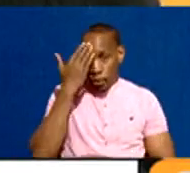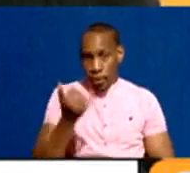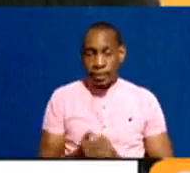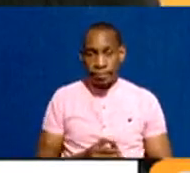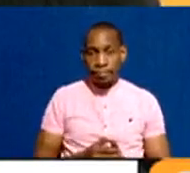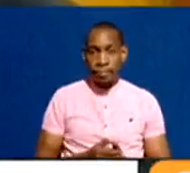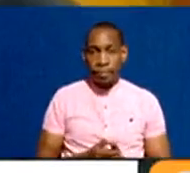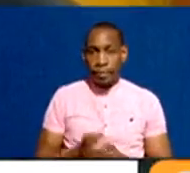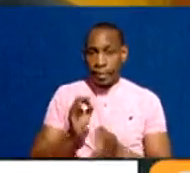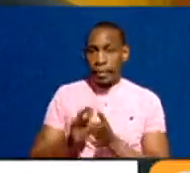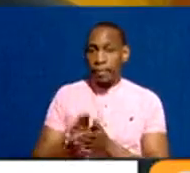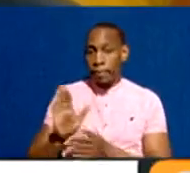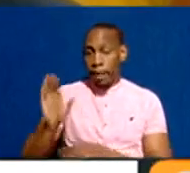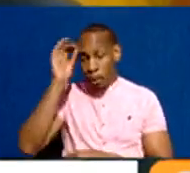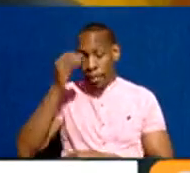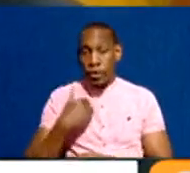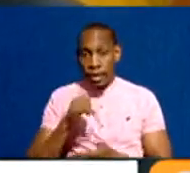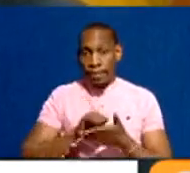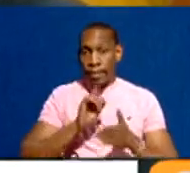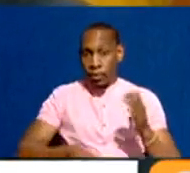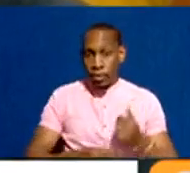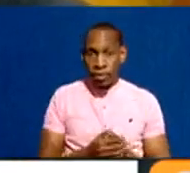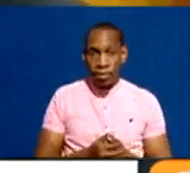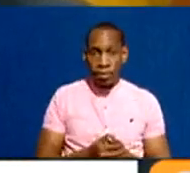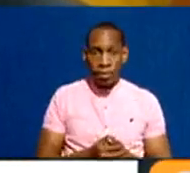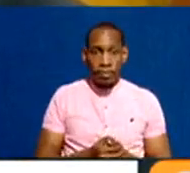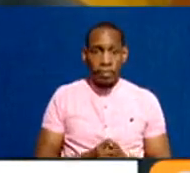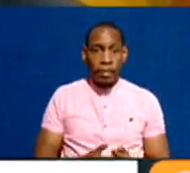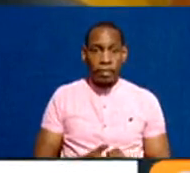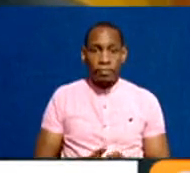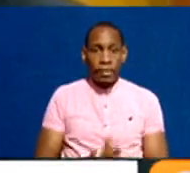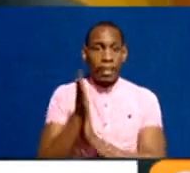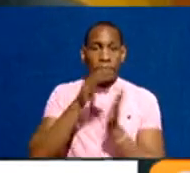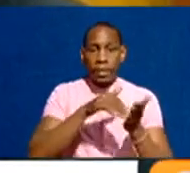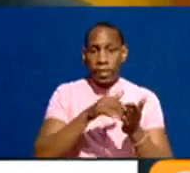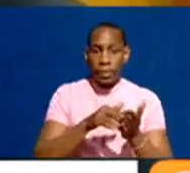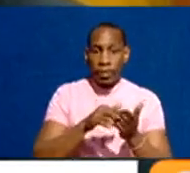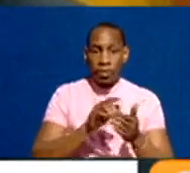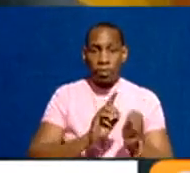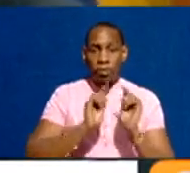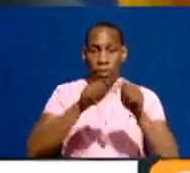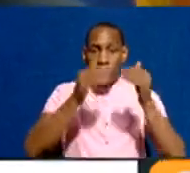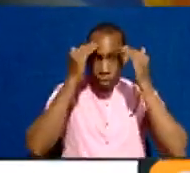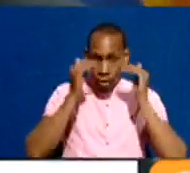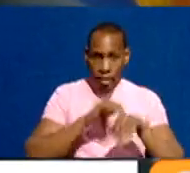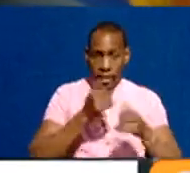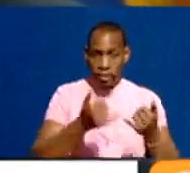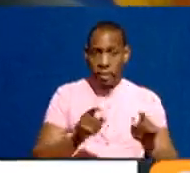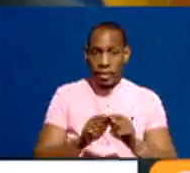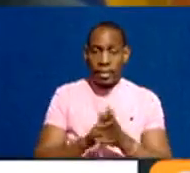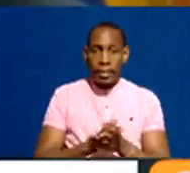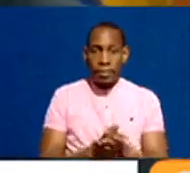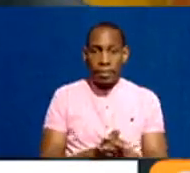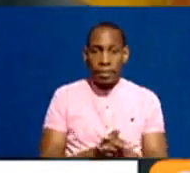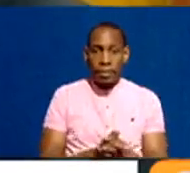even if they are of the view that it is insecure to be in this court at this time, it is the